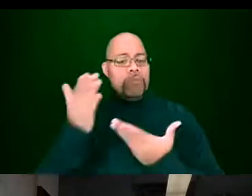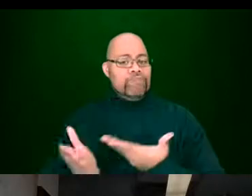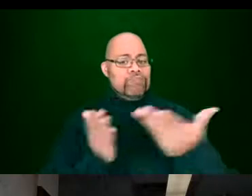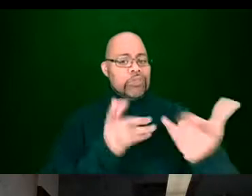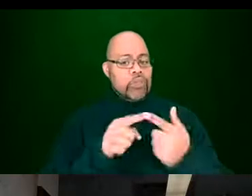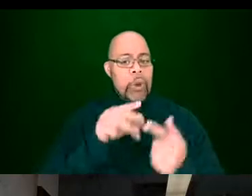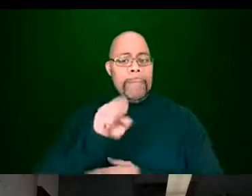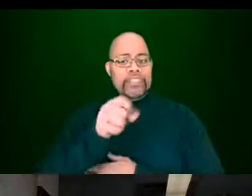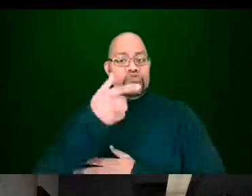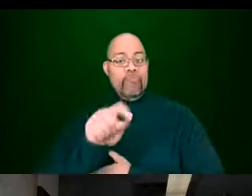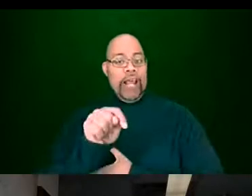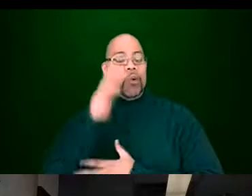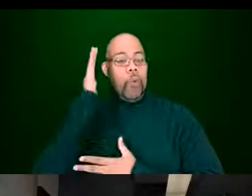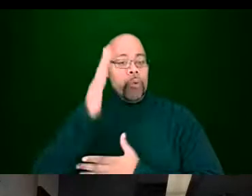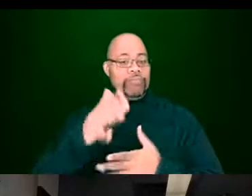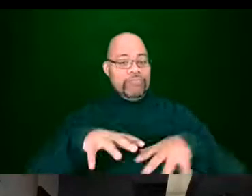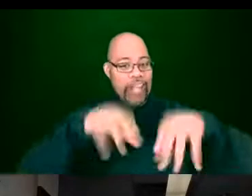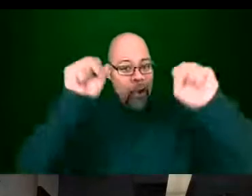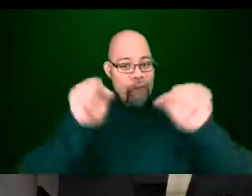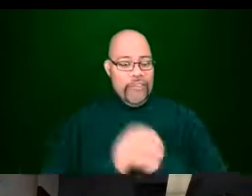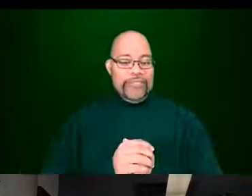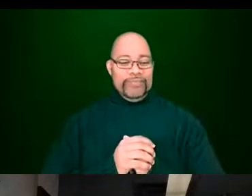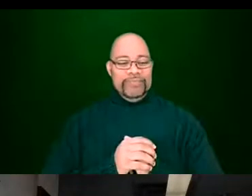to Ms. Grant, who is going to take it over.